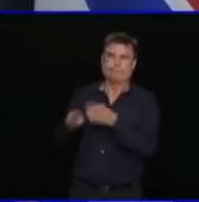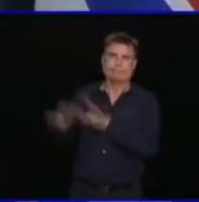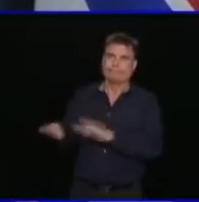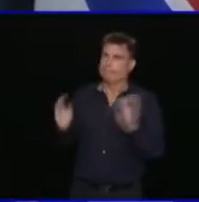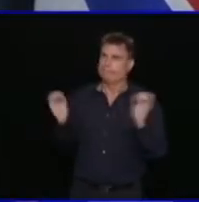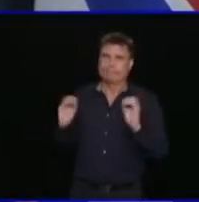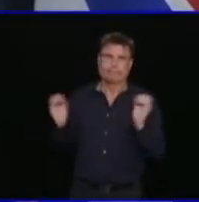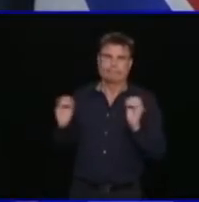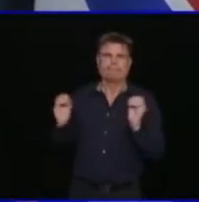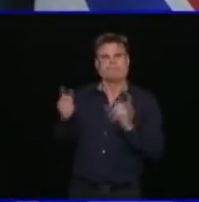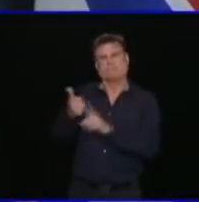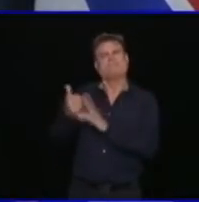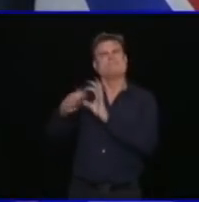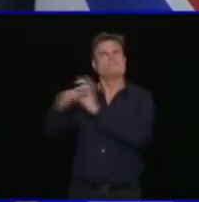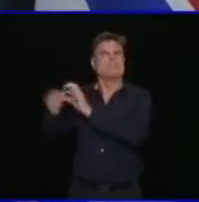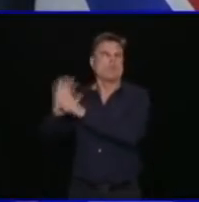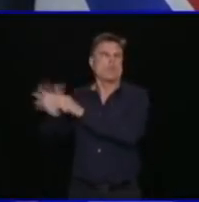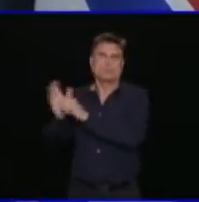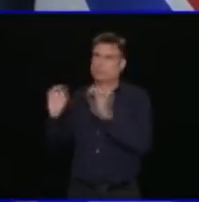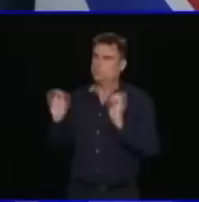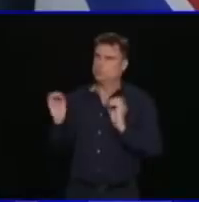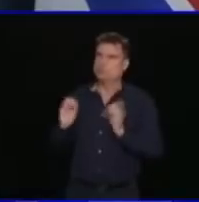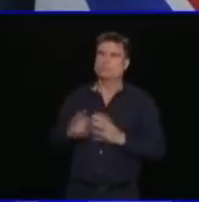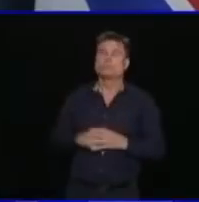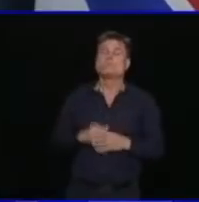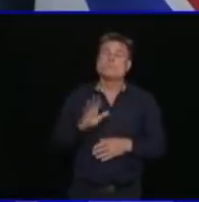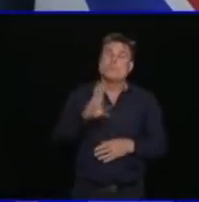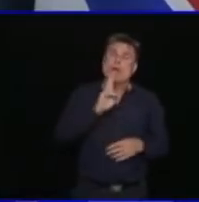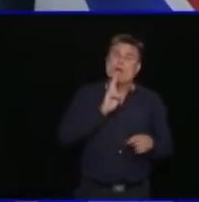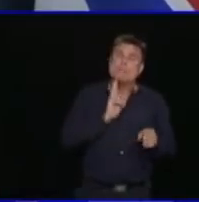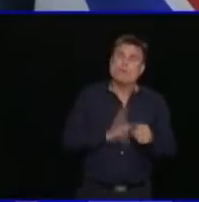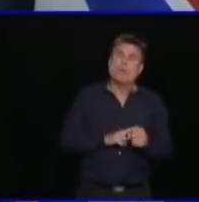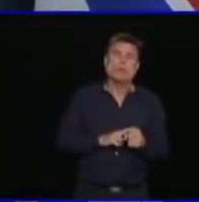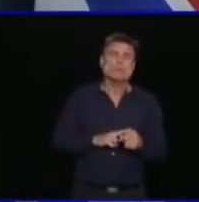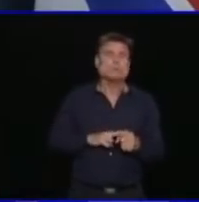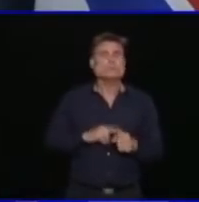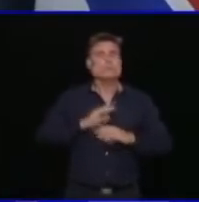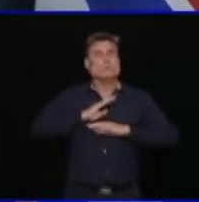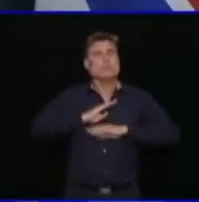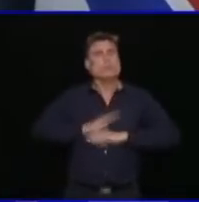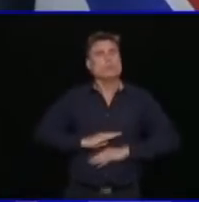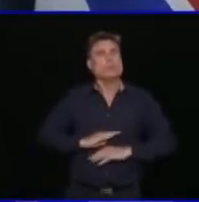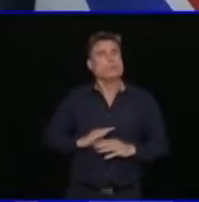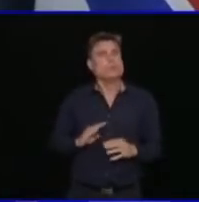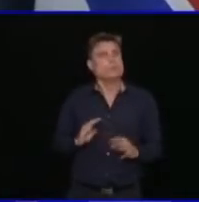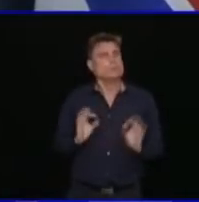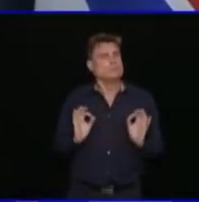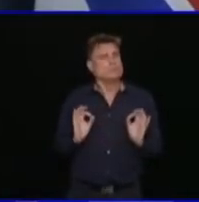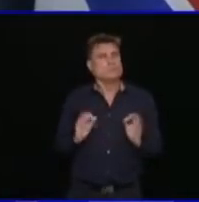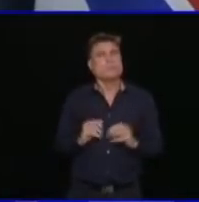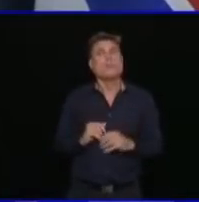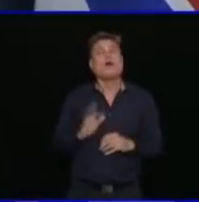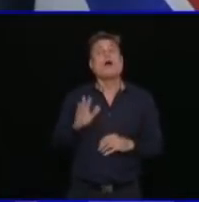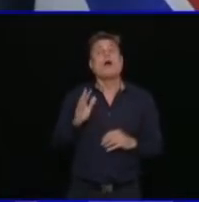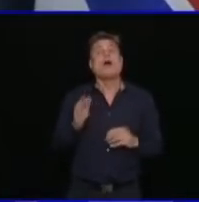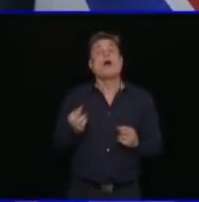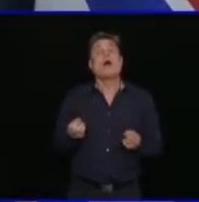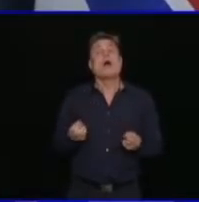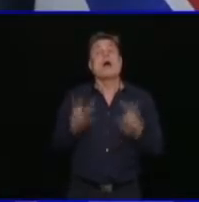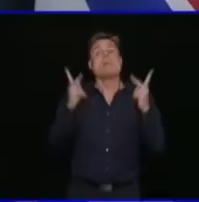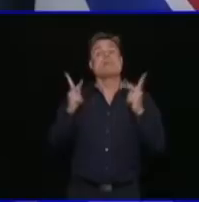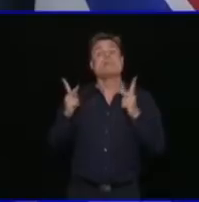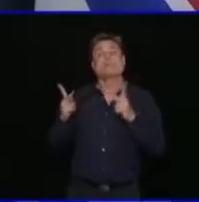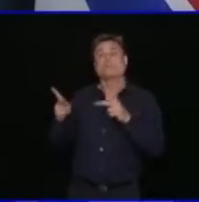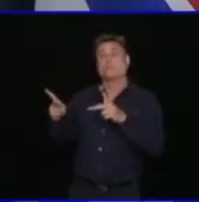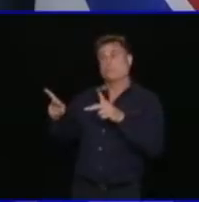are grateful for, and that the number of people in the hospital has gone down, although We all know that it's cases